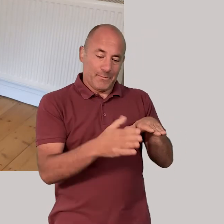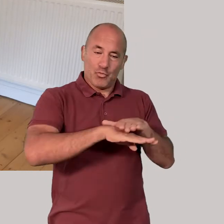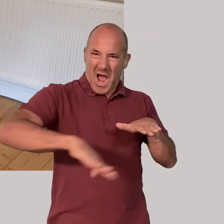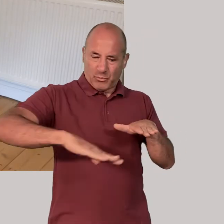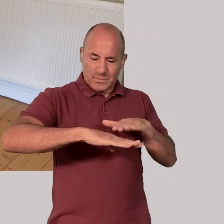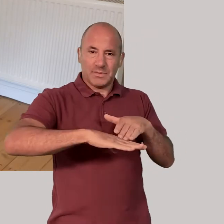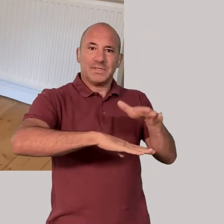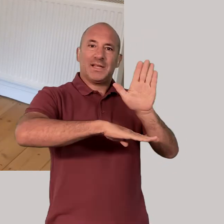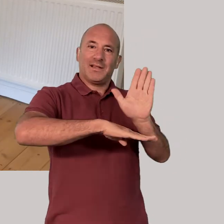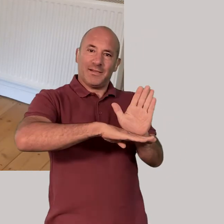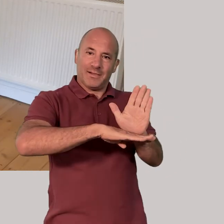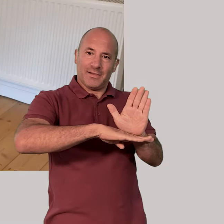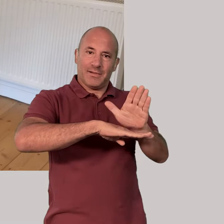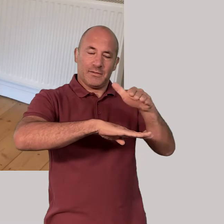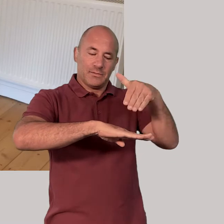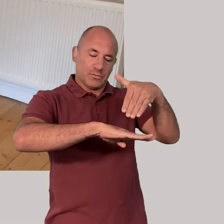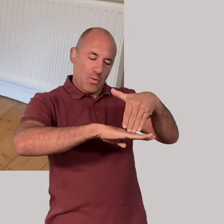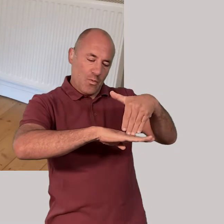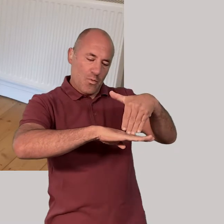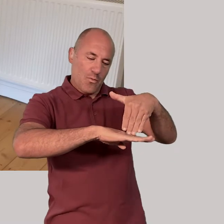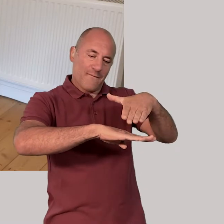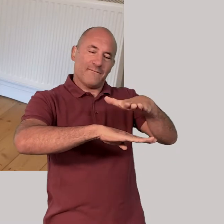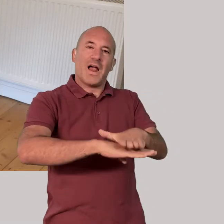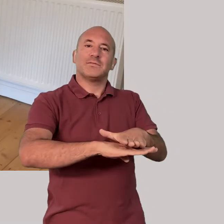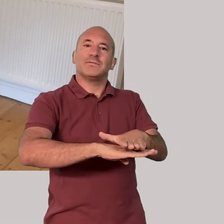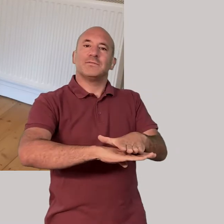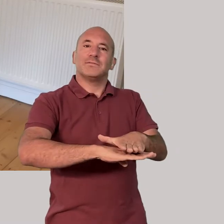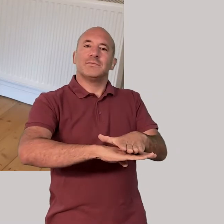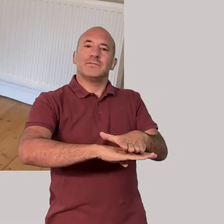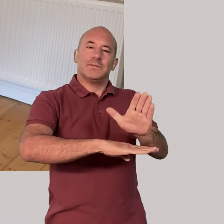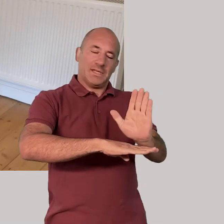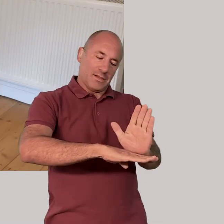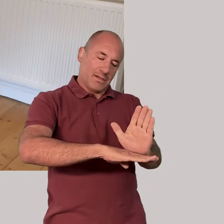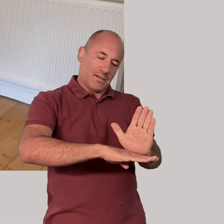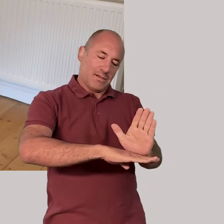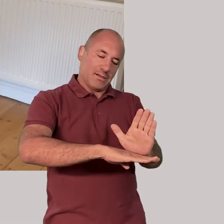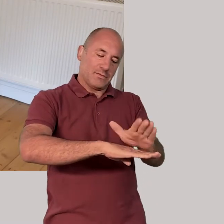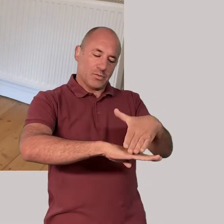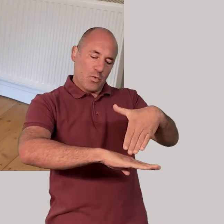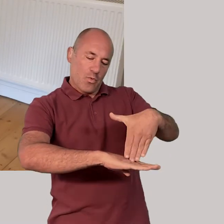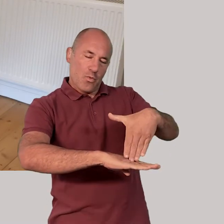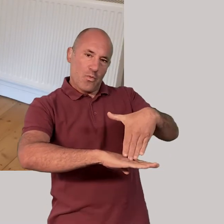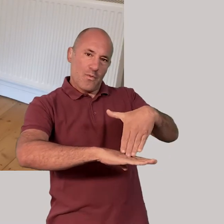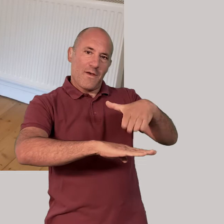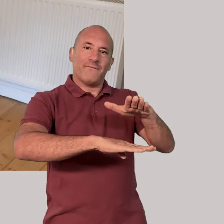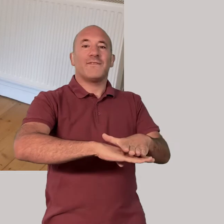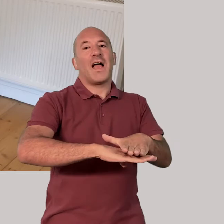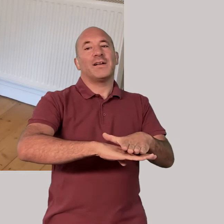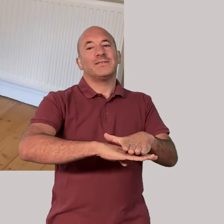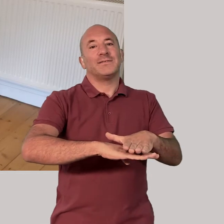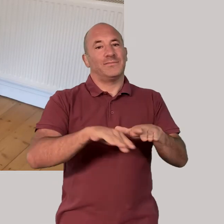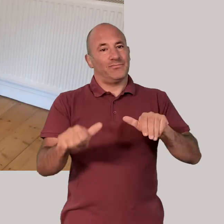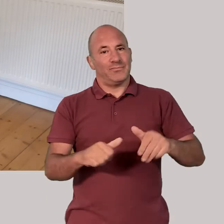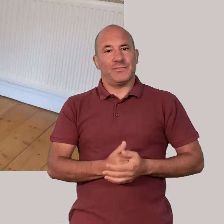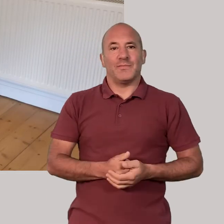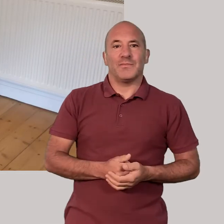heel and toe and flat, and heel and toe